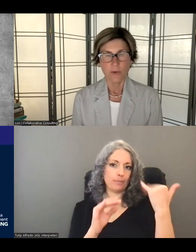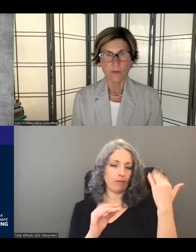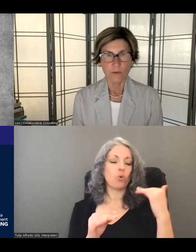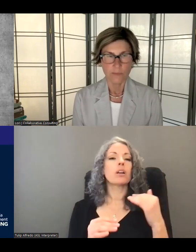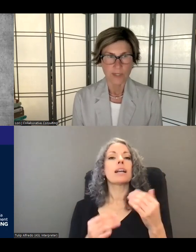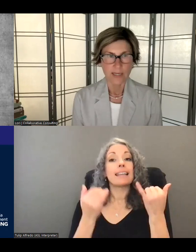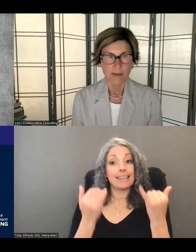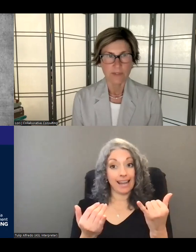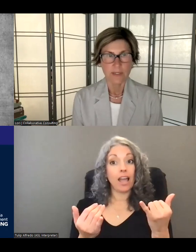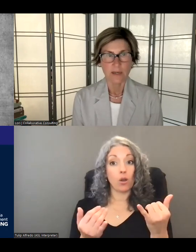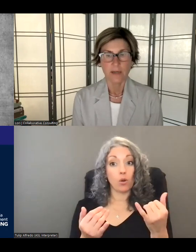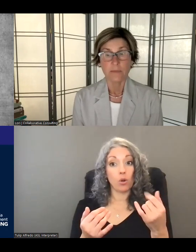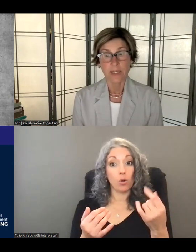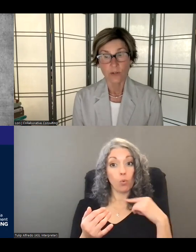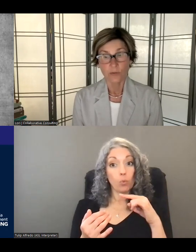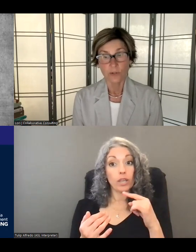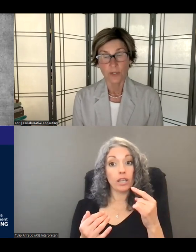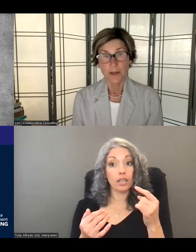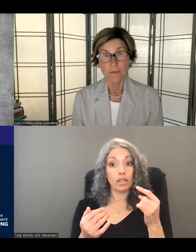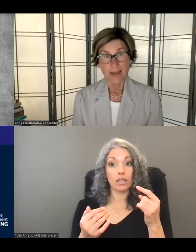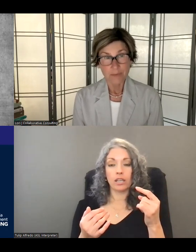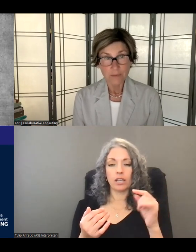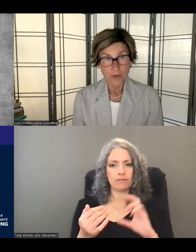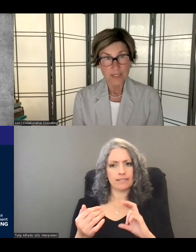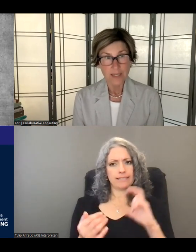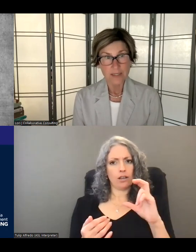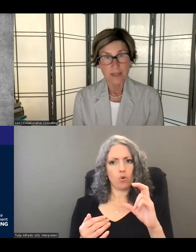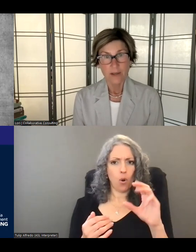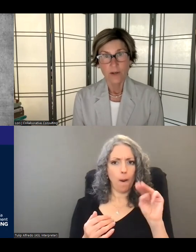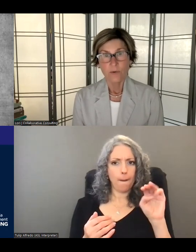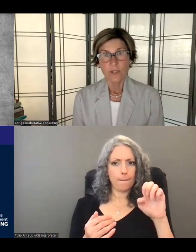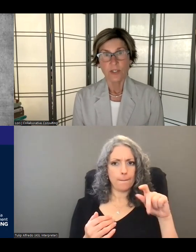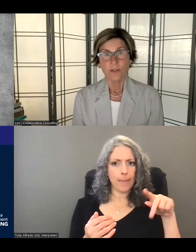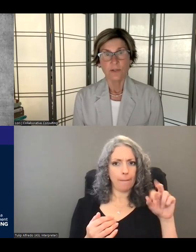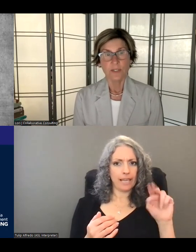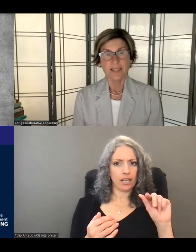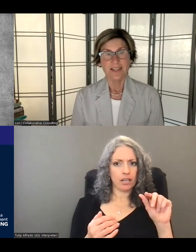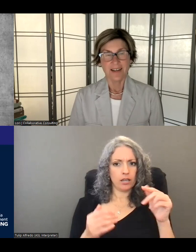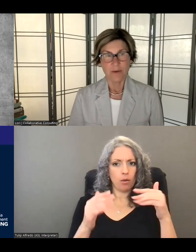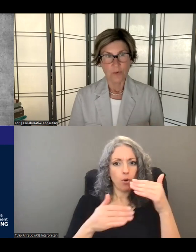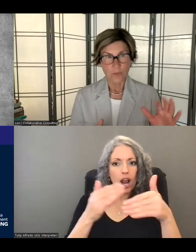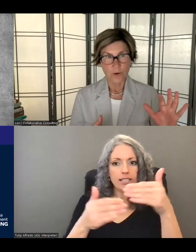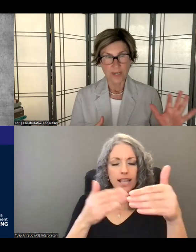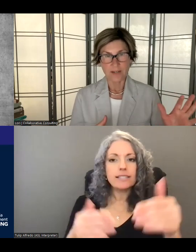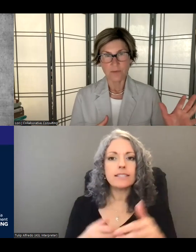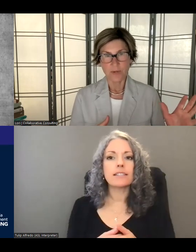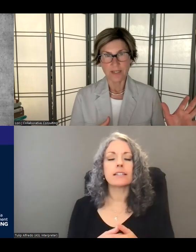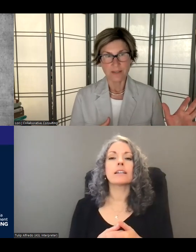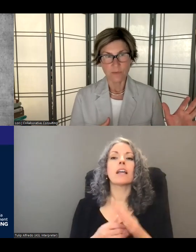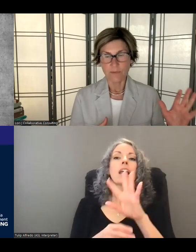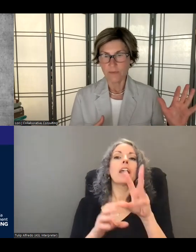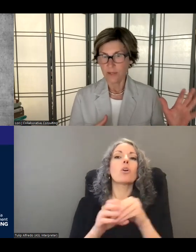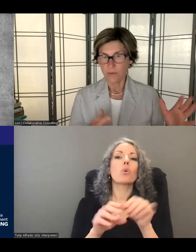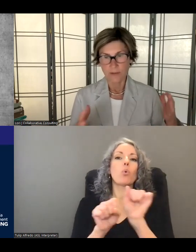is that we went through a pretty hefty stakeholder mapping process, which included working